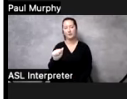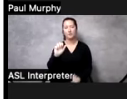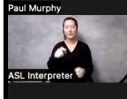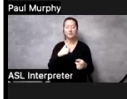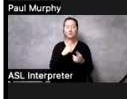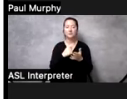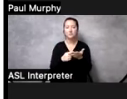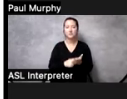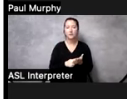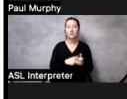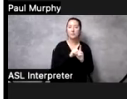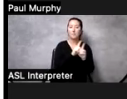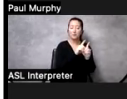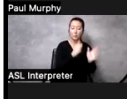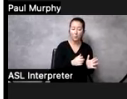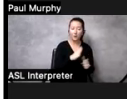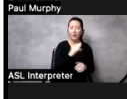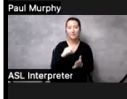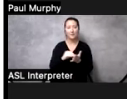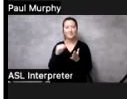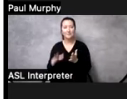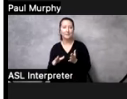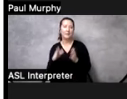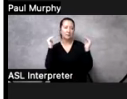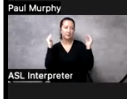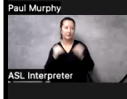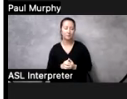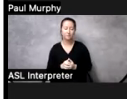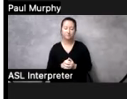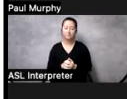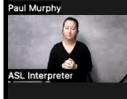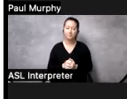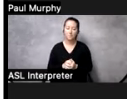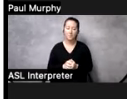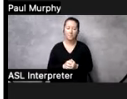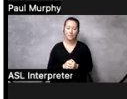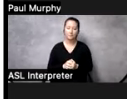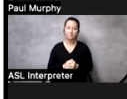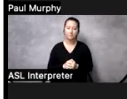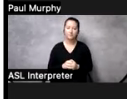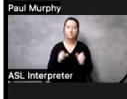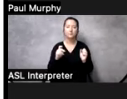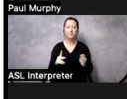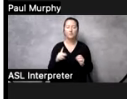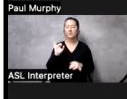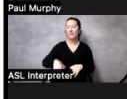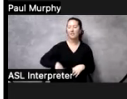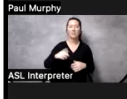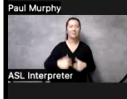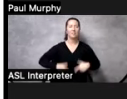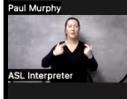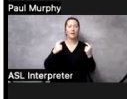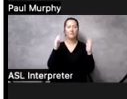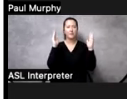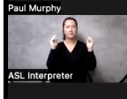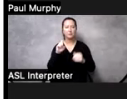mentor-mentee expectation agreement. Thanks, Javier. So kind of building on the lab expectations document that Javier was talking